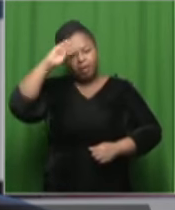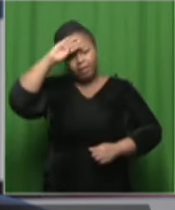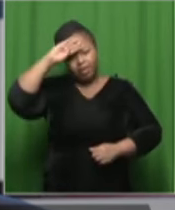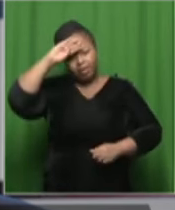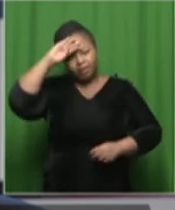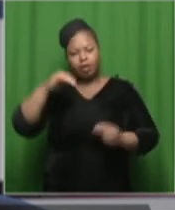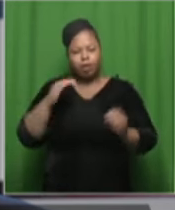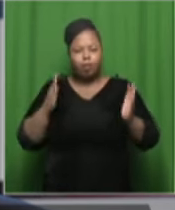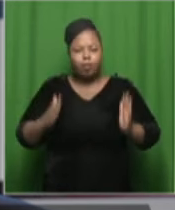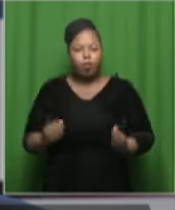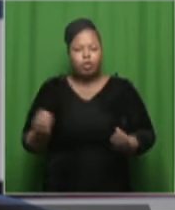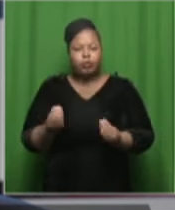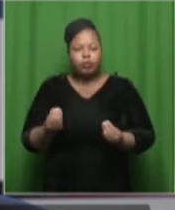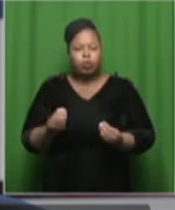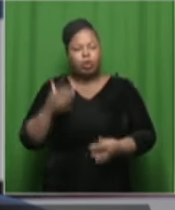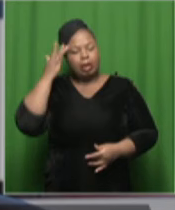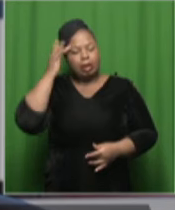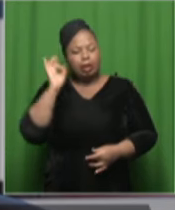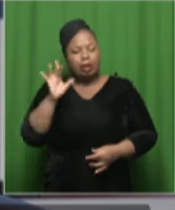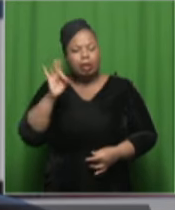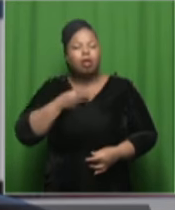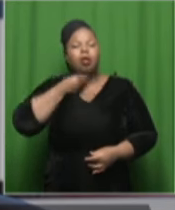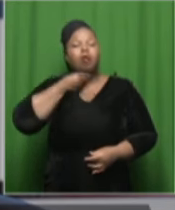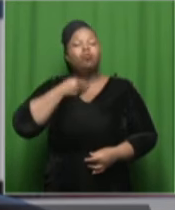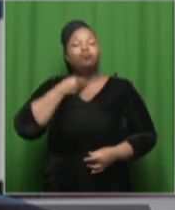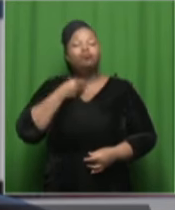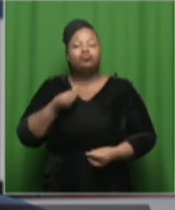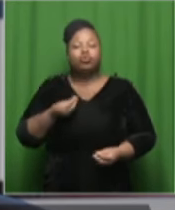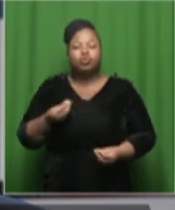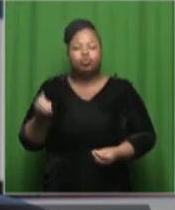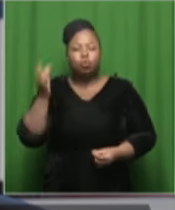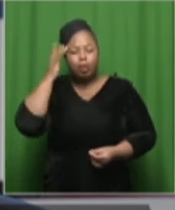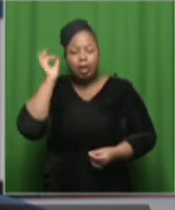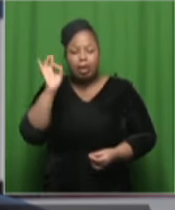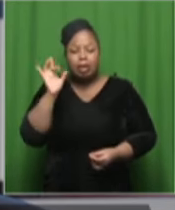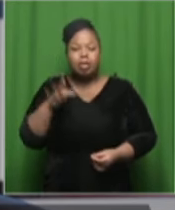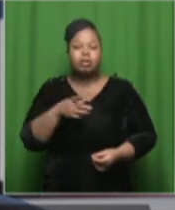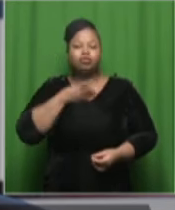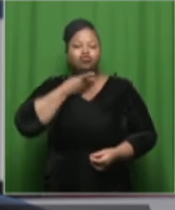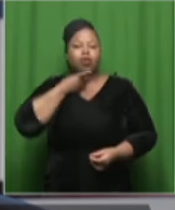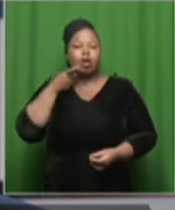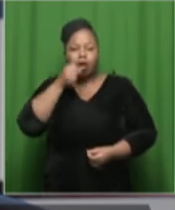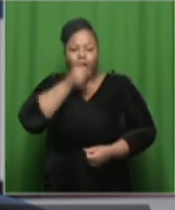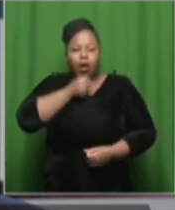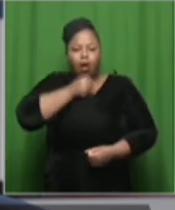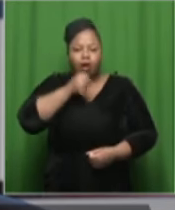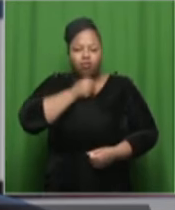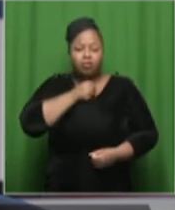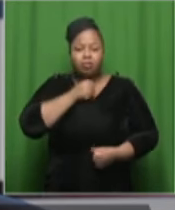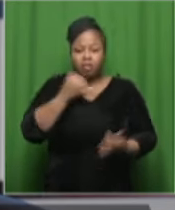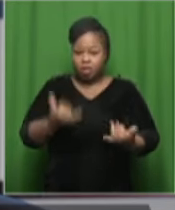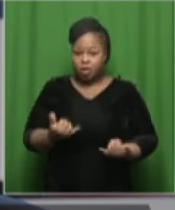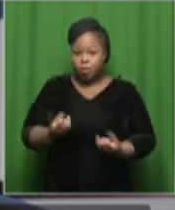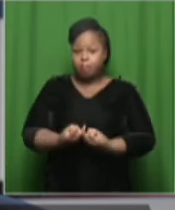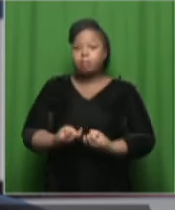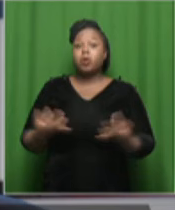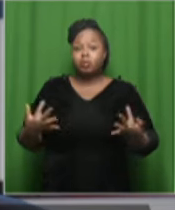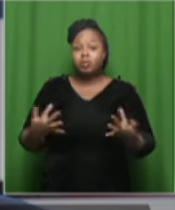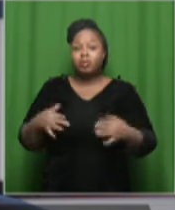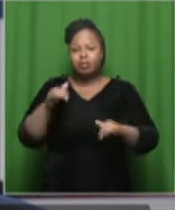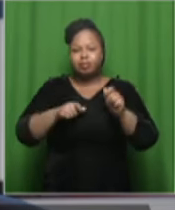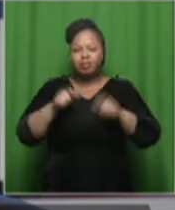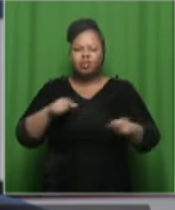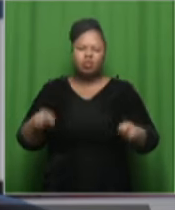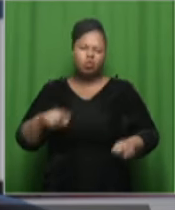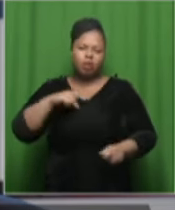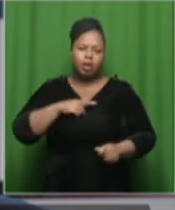aches, headache, sore throat, a dry cough. But what we really are seeing is quite high numbers. So each